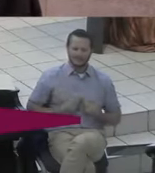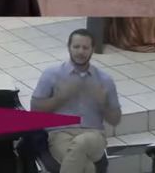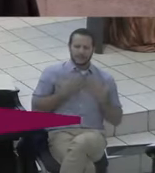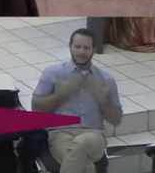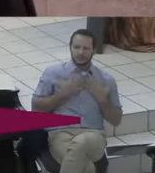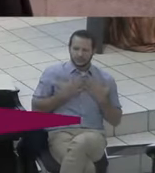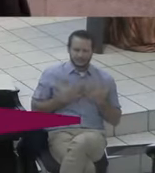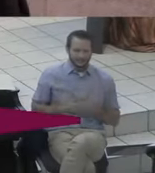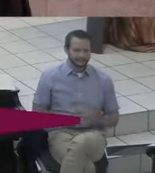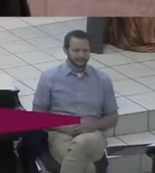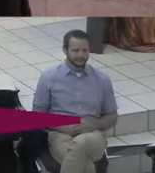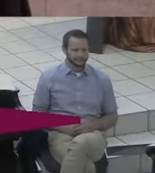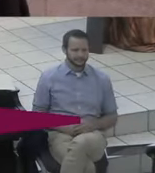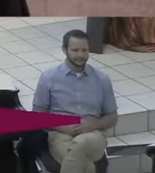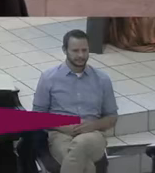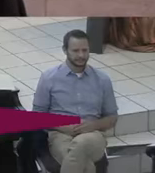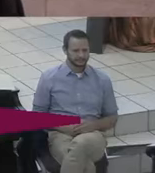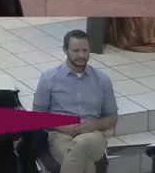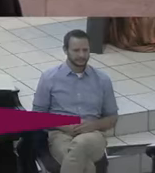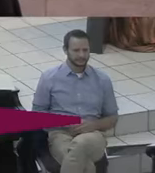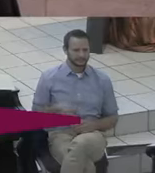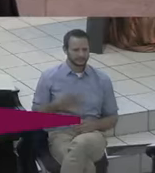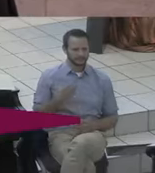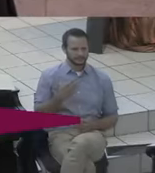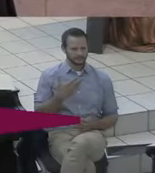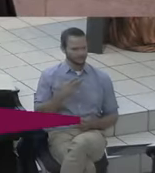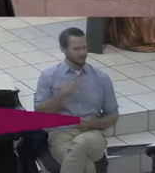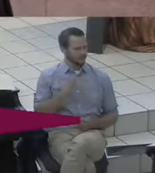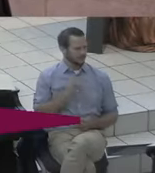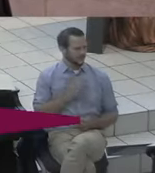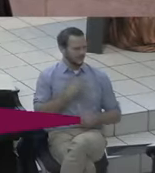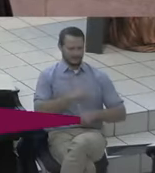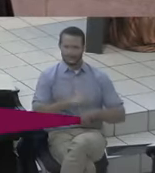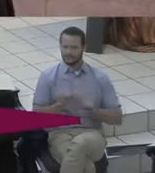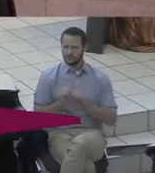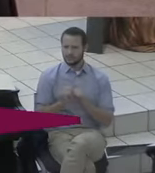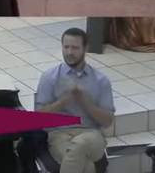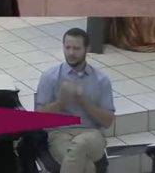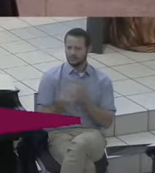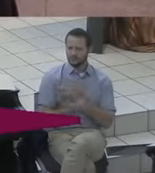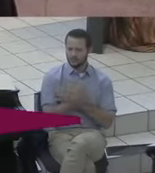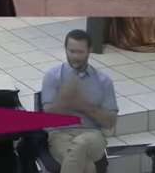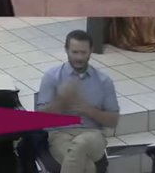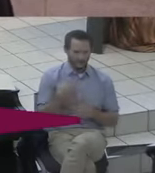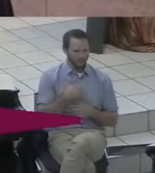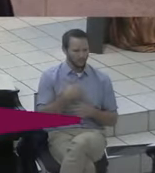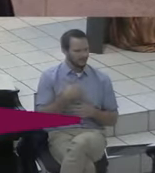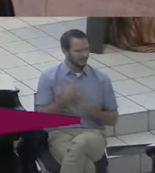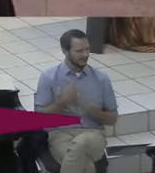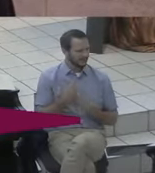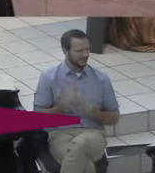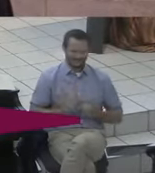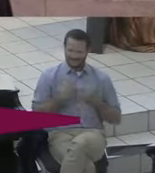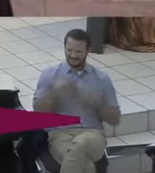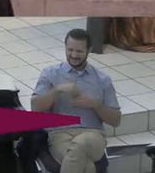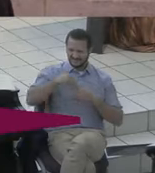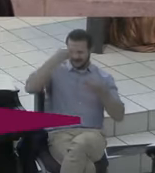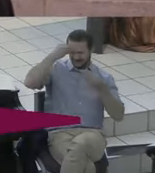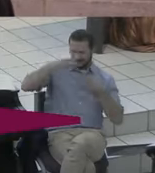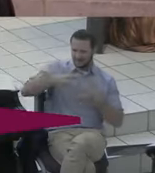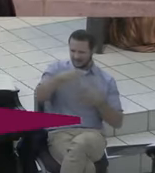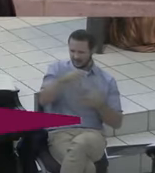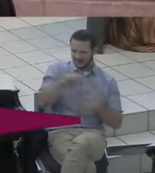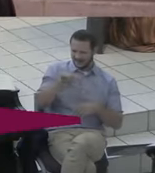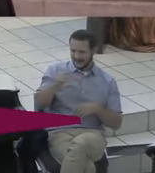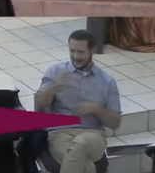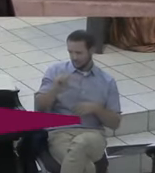to be a part of our time together today. We live in the information age.